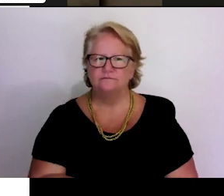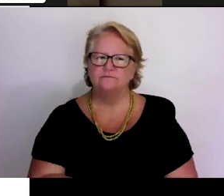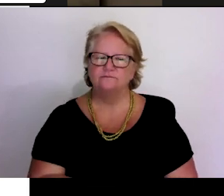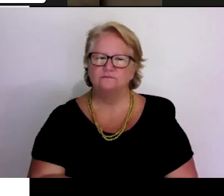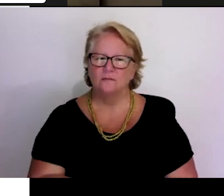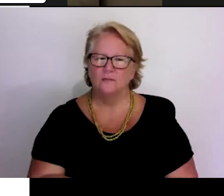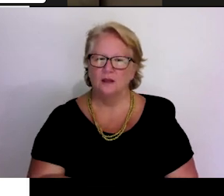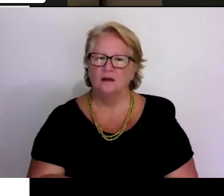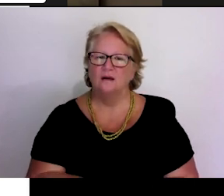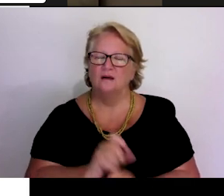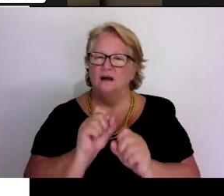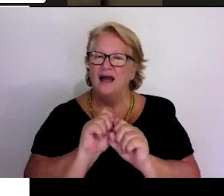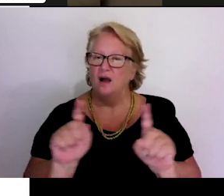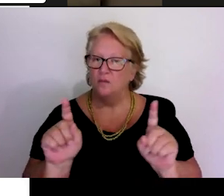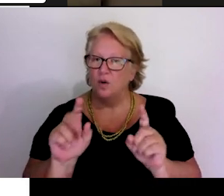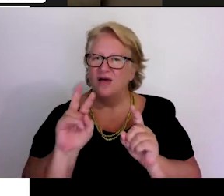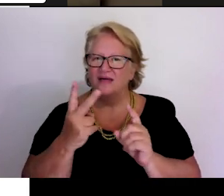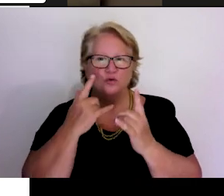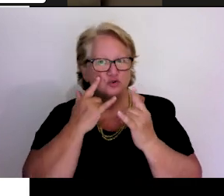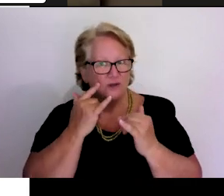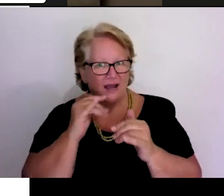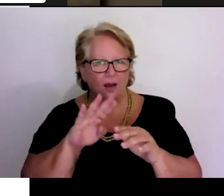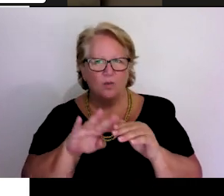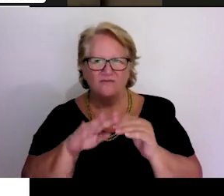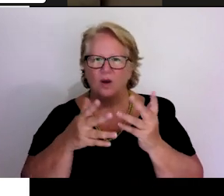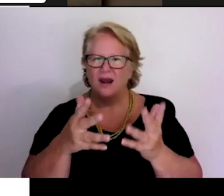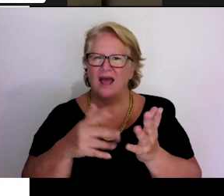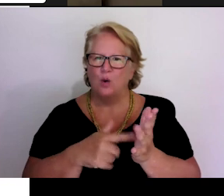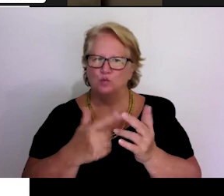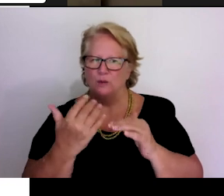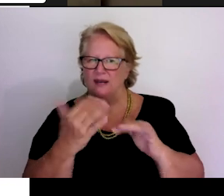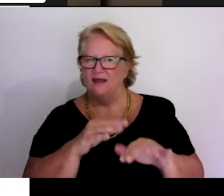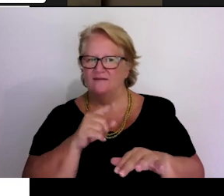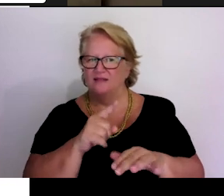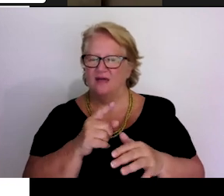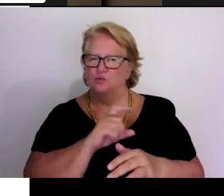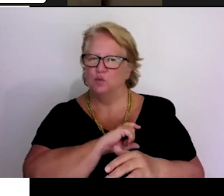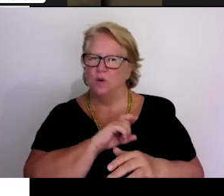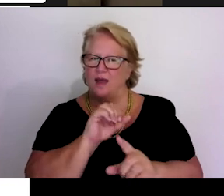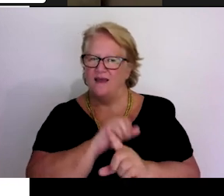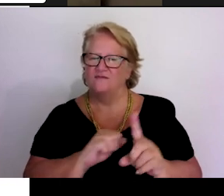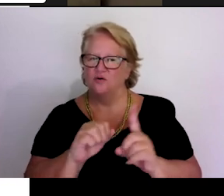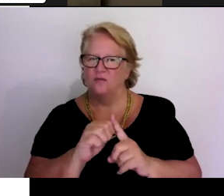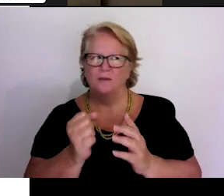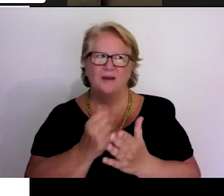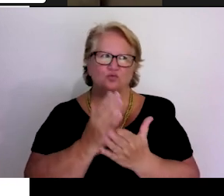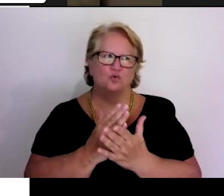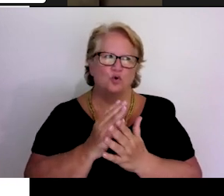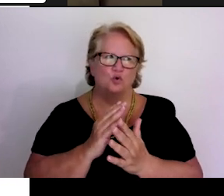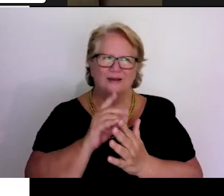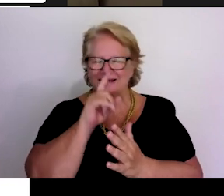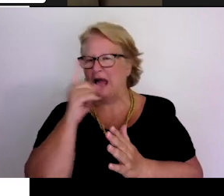the outputs are then all checked before they're allowed to leave that secure environment to make sure that nobody's